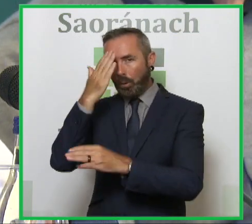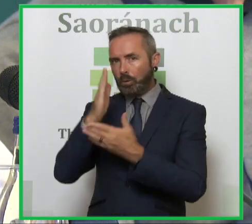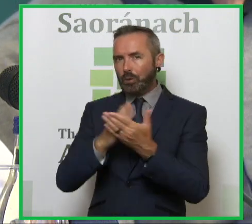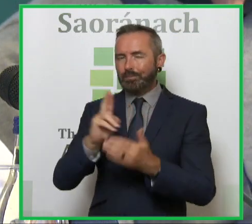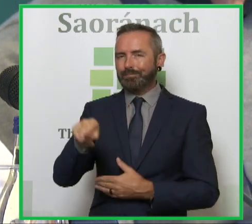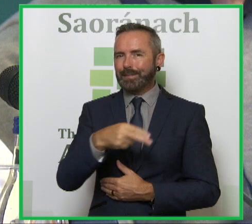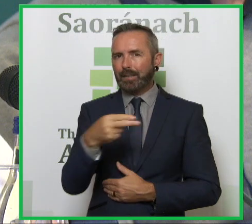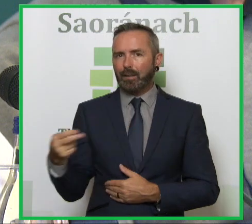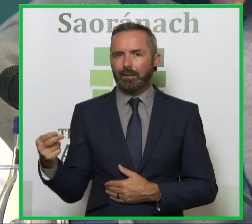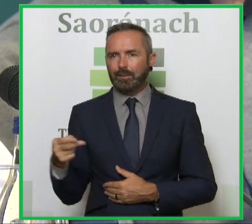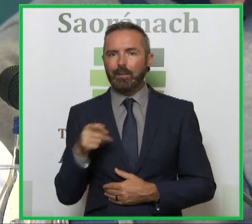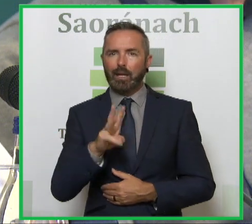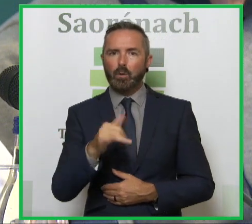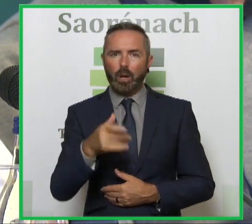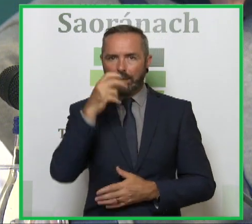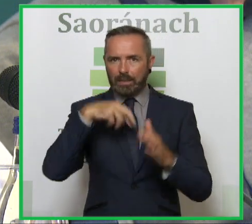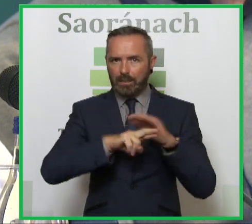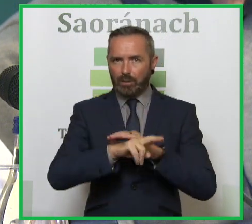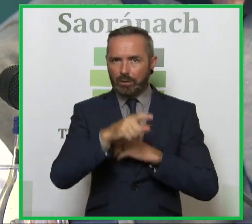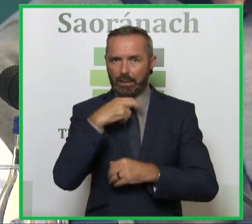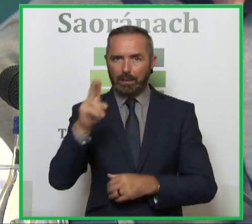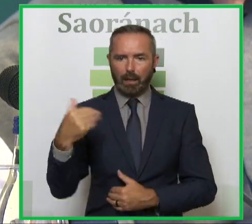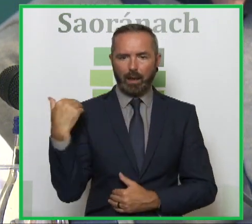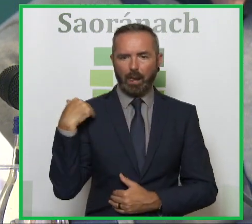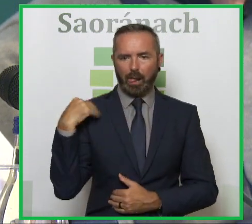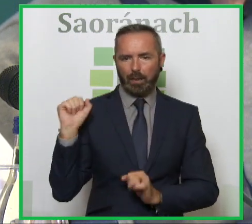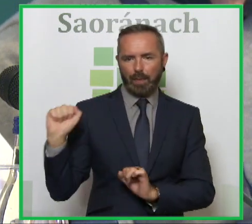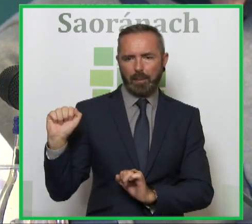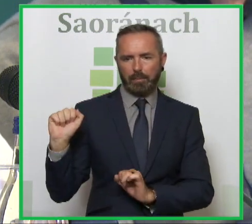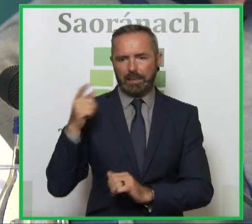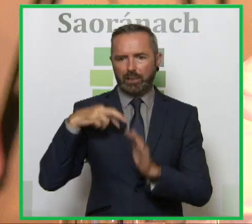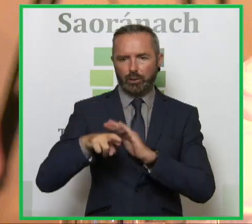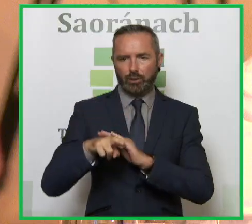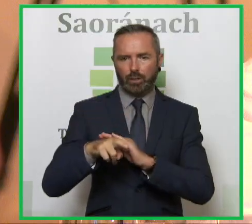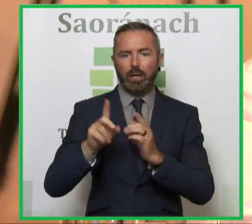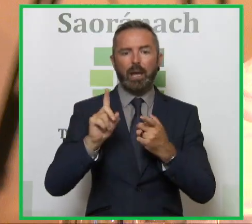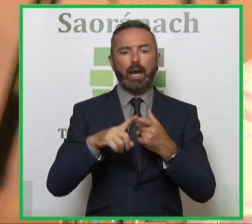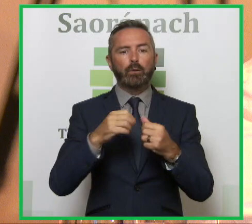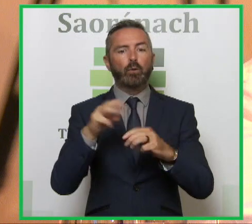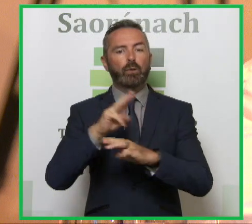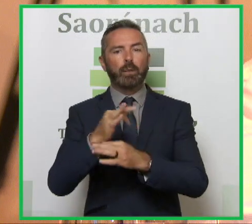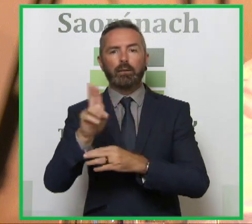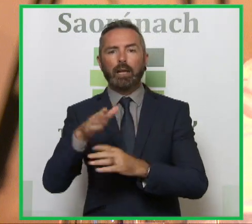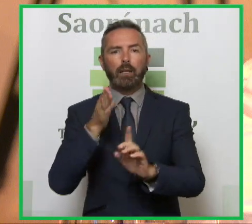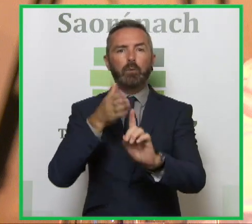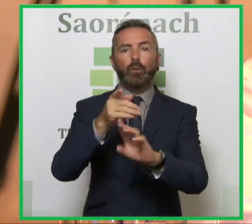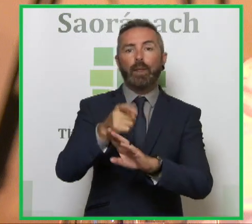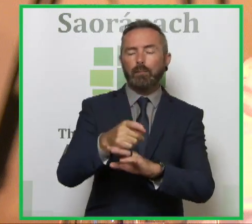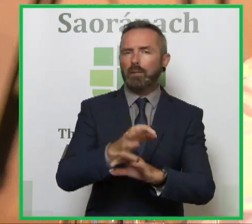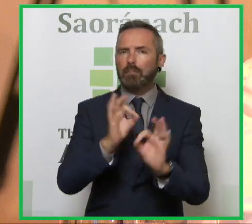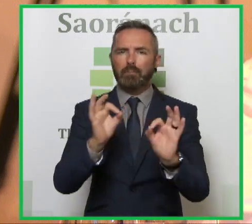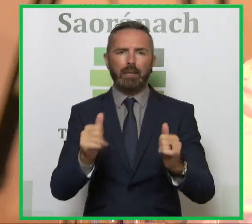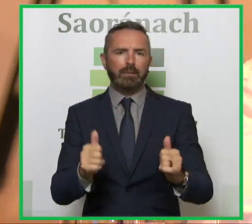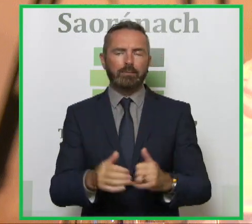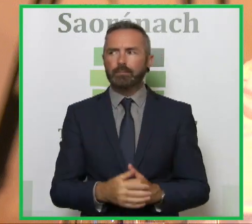but that's why the teachers are teaching us that we can go to them or we can go to another parent, which I think is amazing. And thanks again.